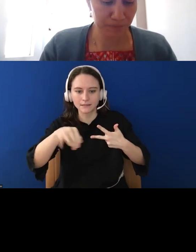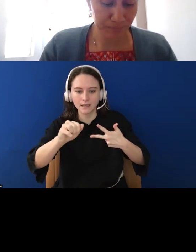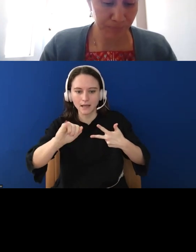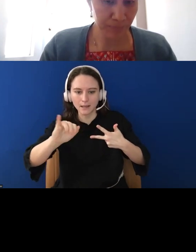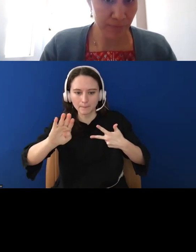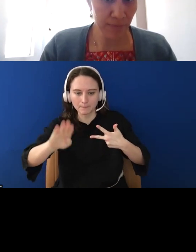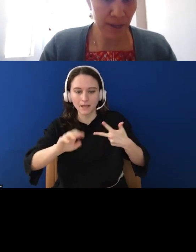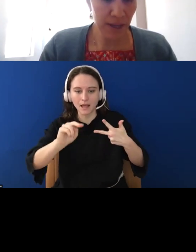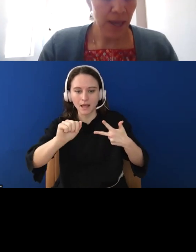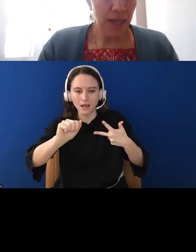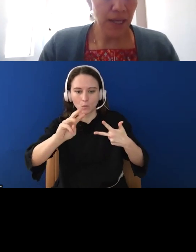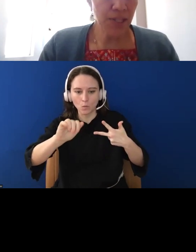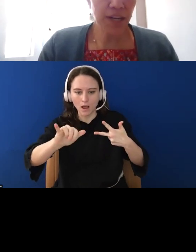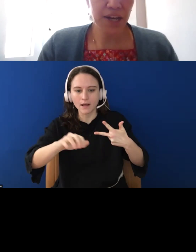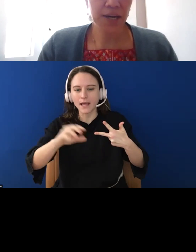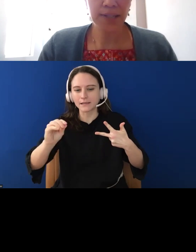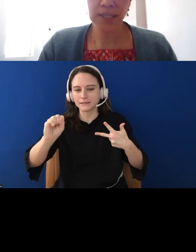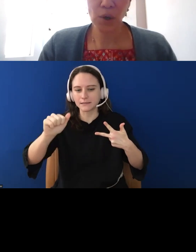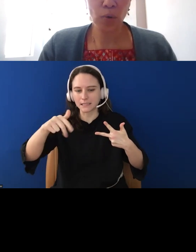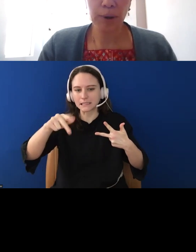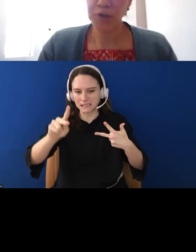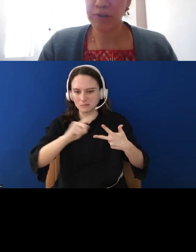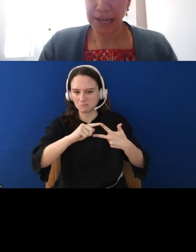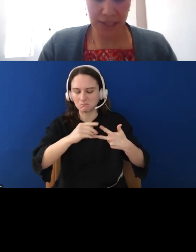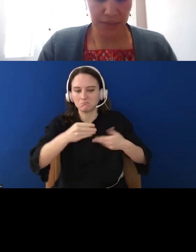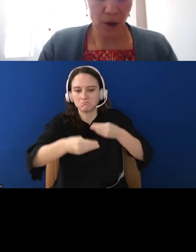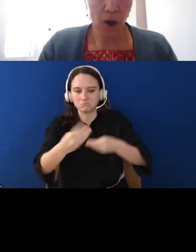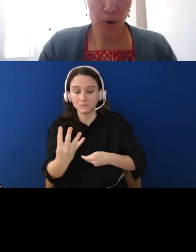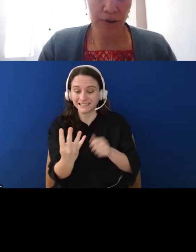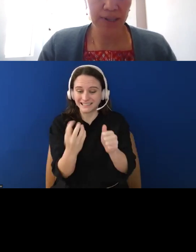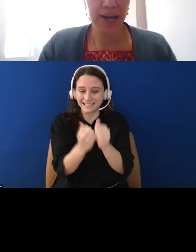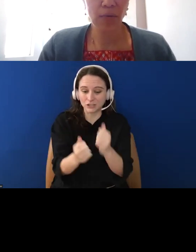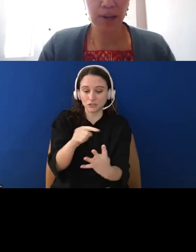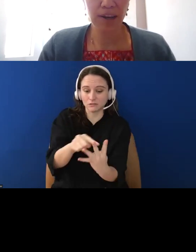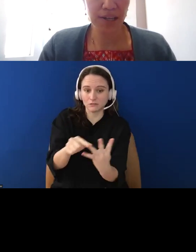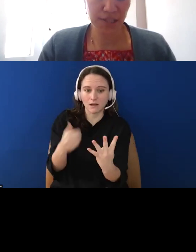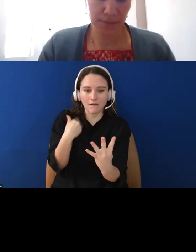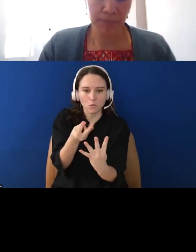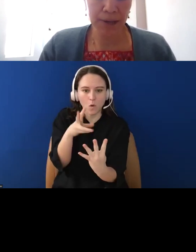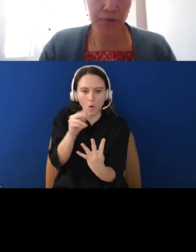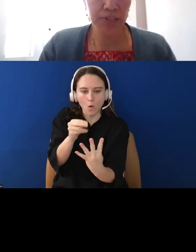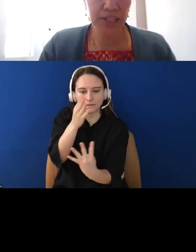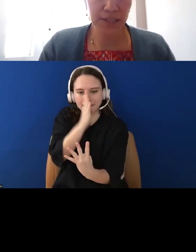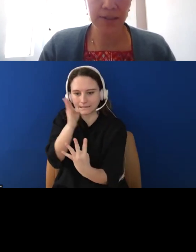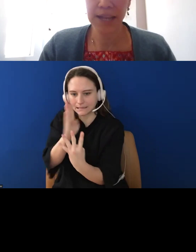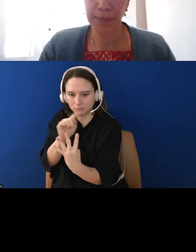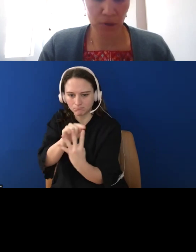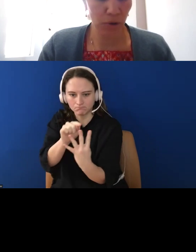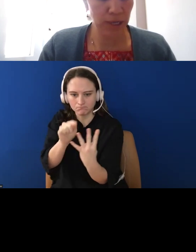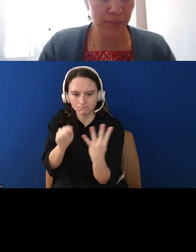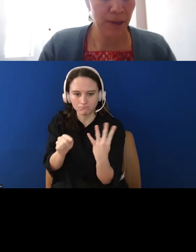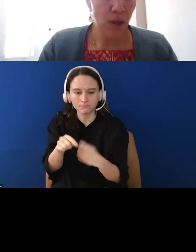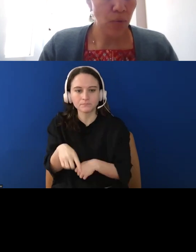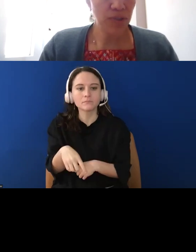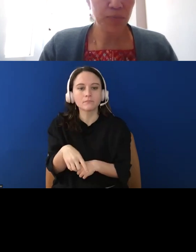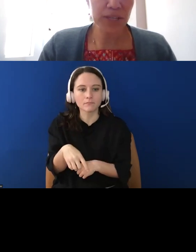Tzuq. Each lineage has its own patron deity. However, the Kawek lineage's patron deity, named